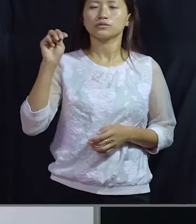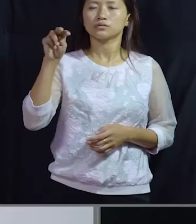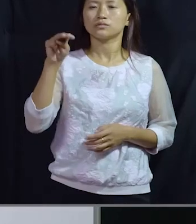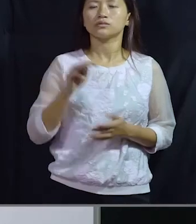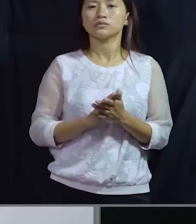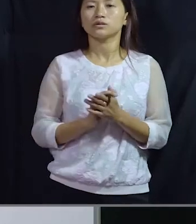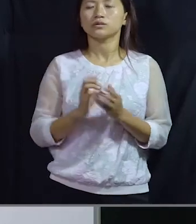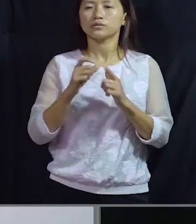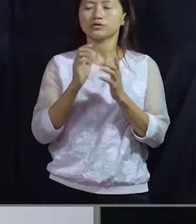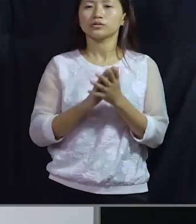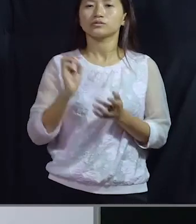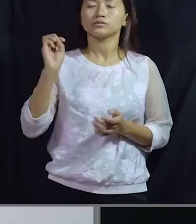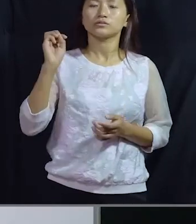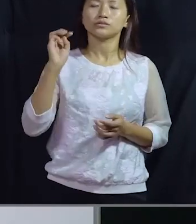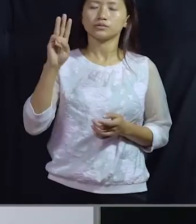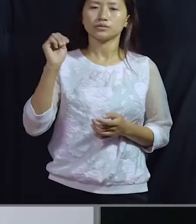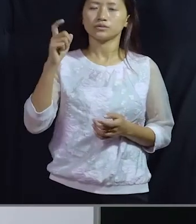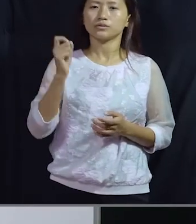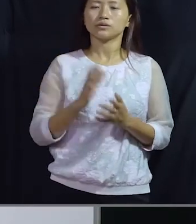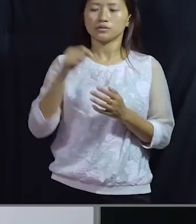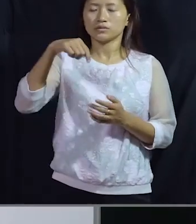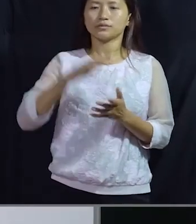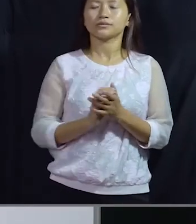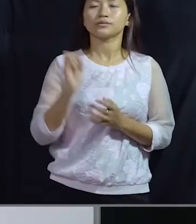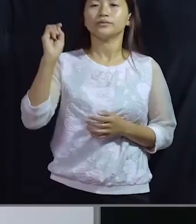of 3,000, so it is 21,000 now.